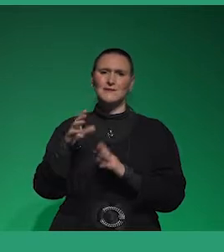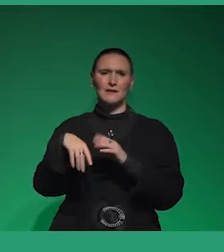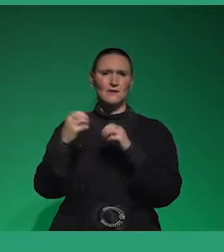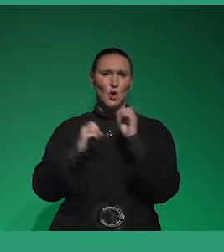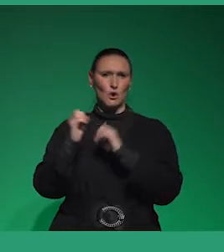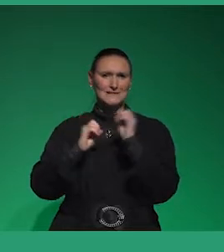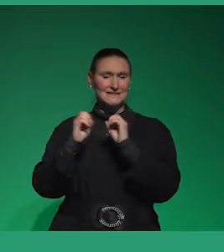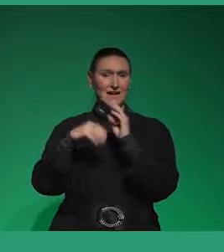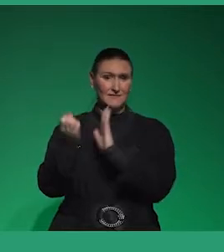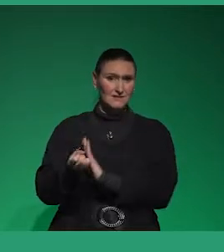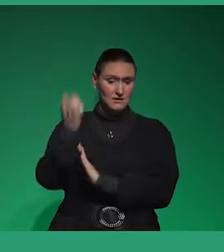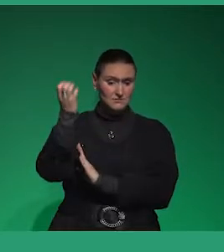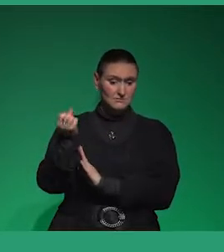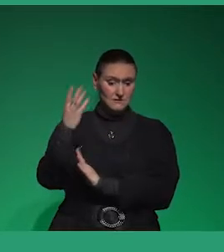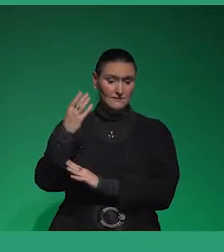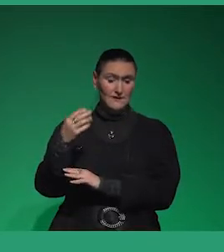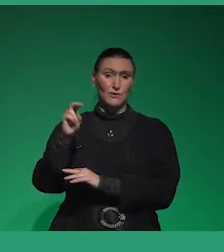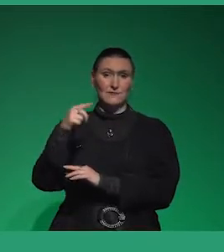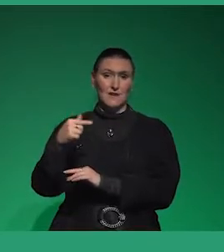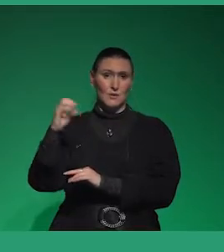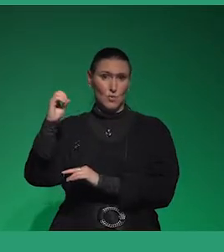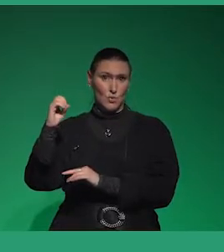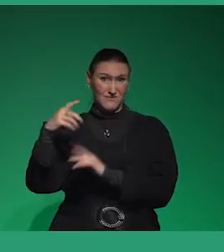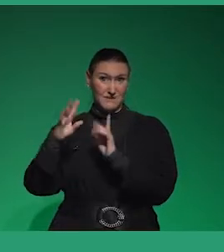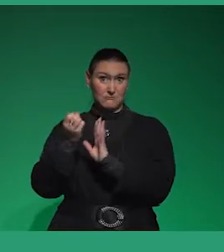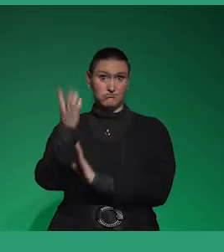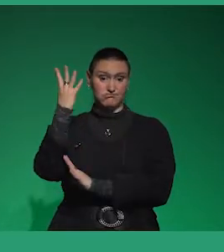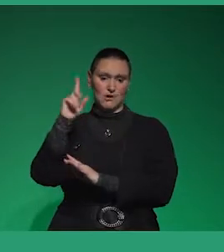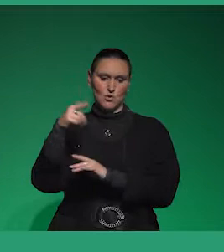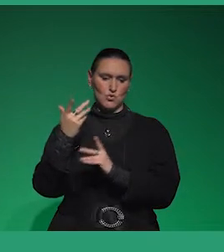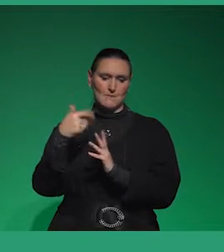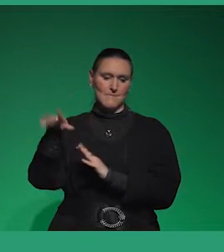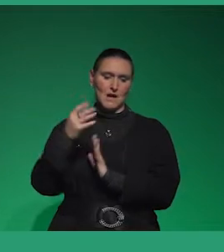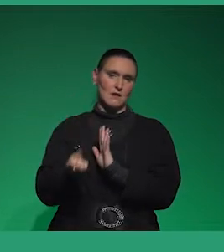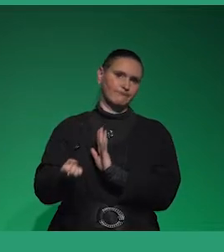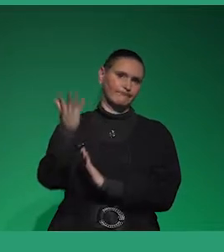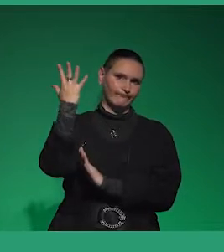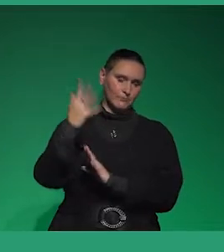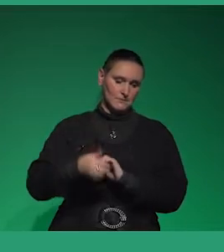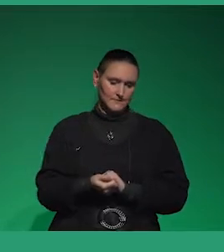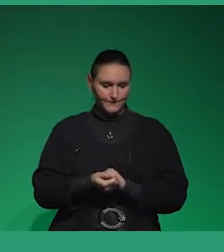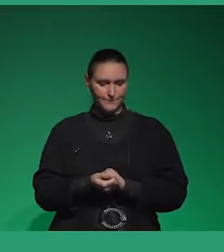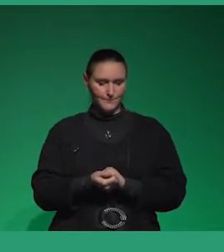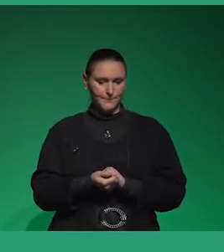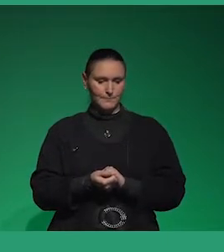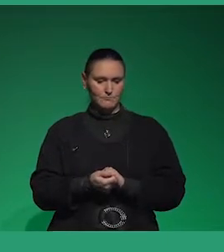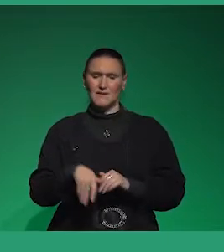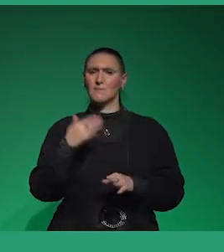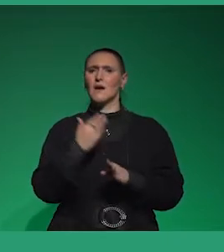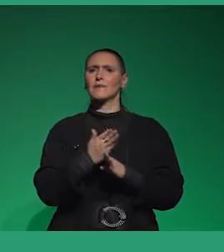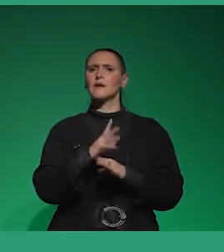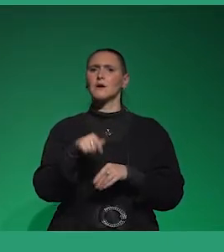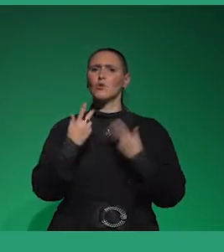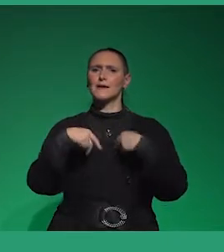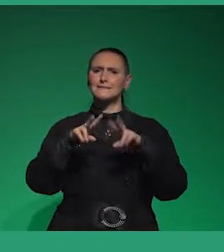up with a net source of CO2, of greenhouse gases. And then finally, we also looked into